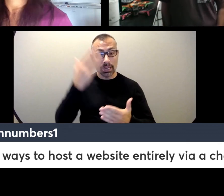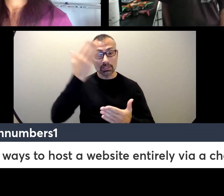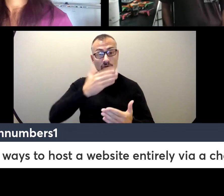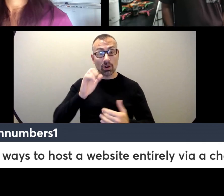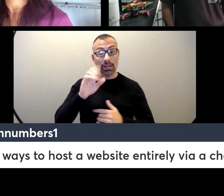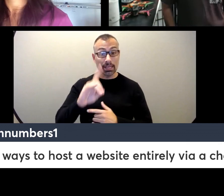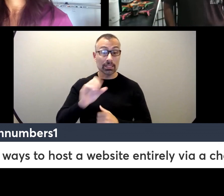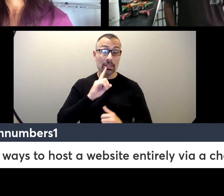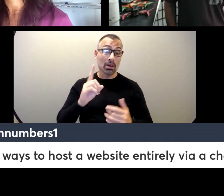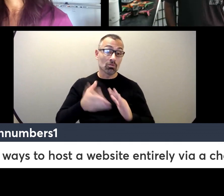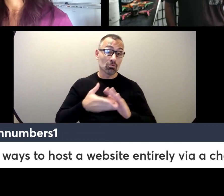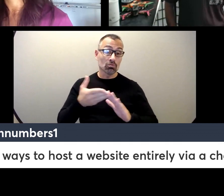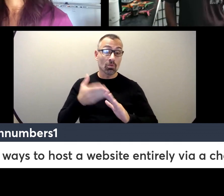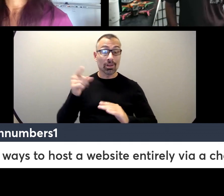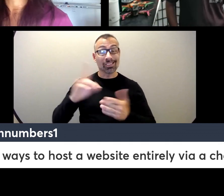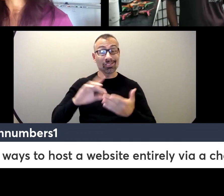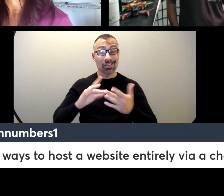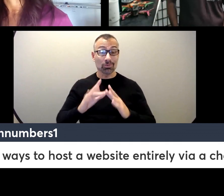those networks.